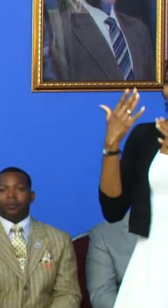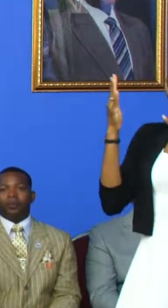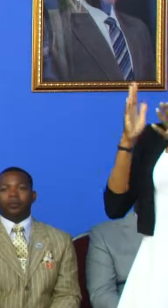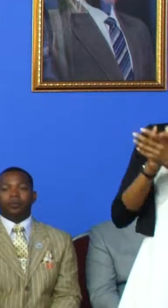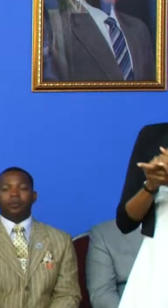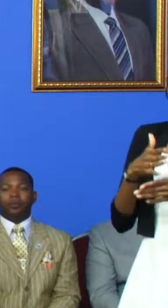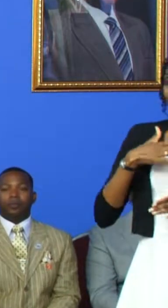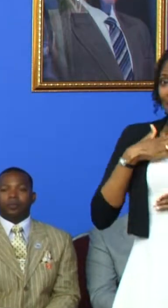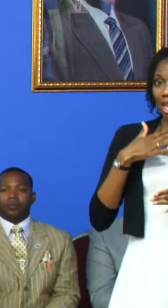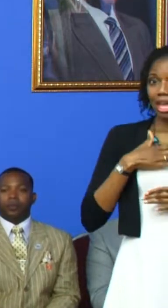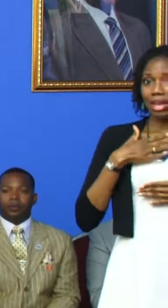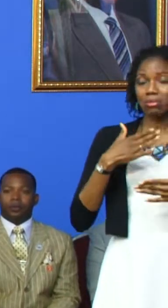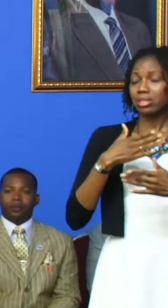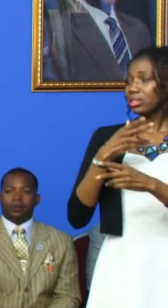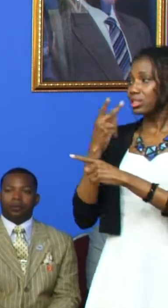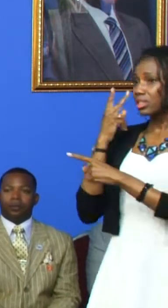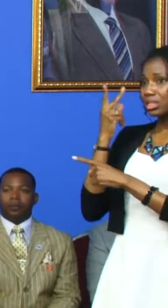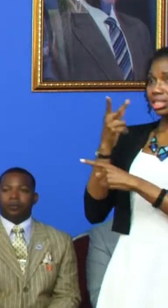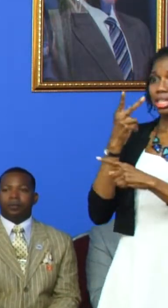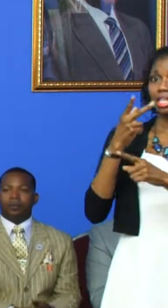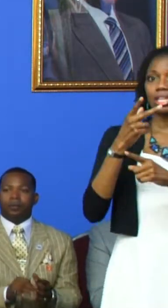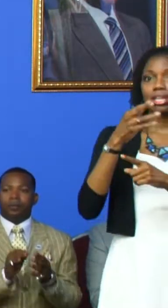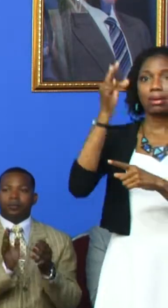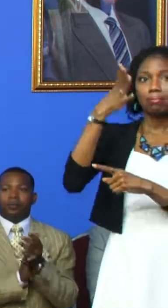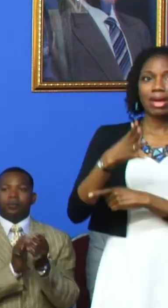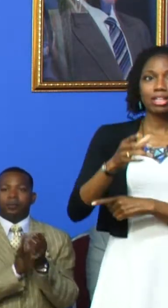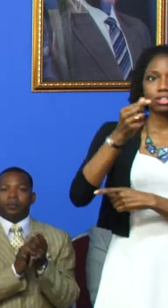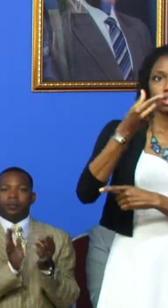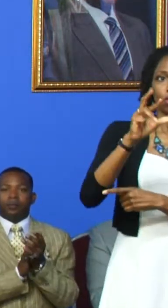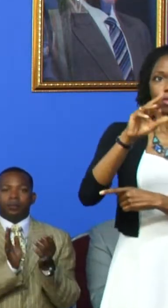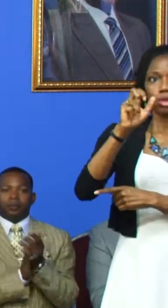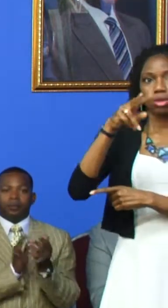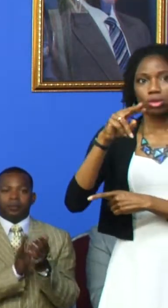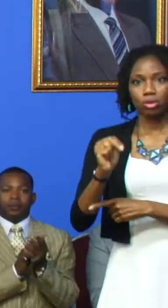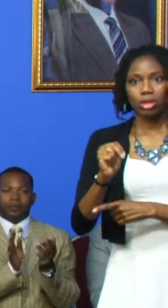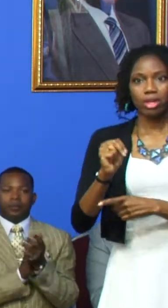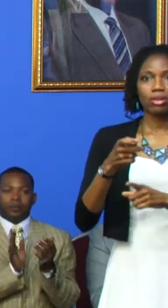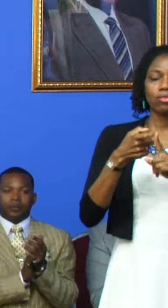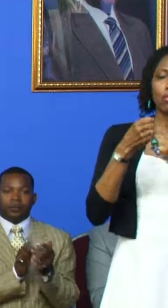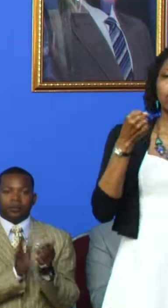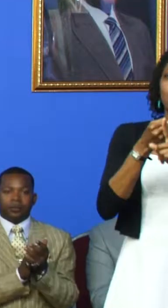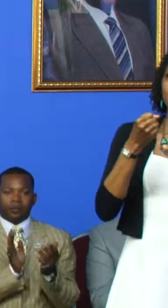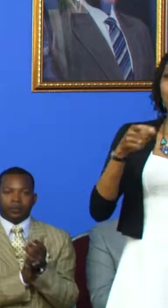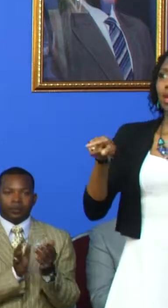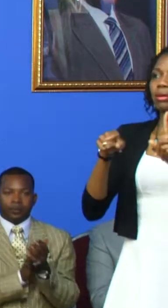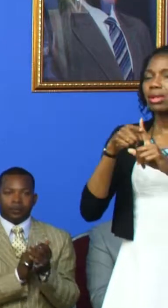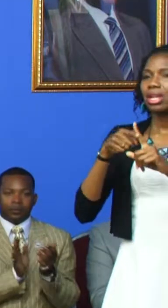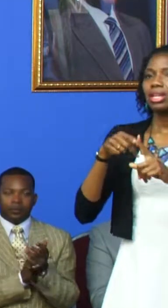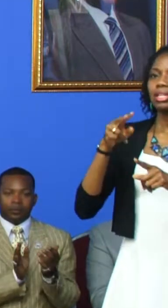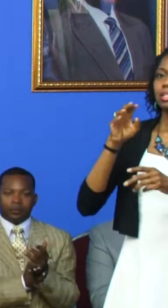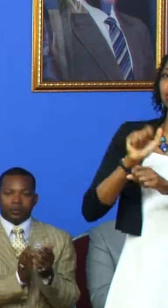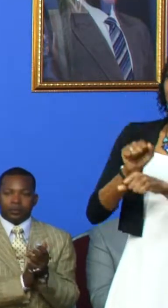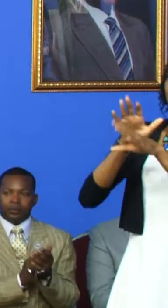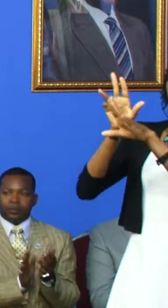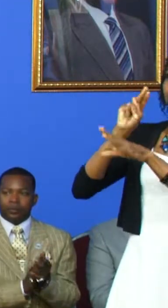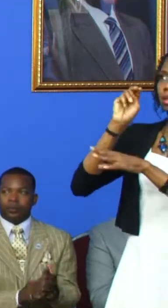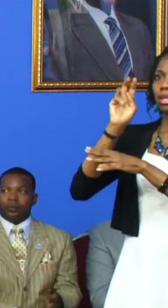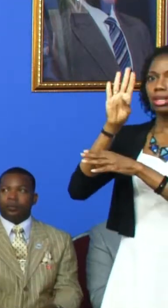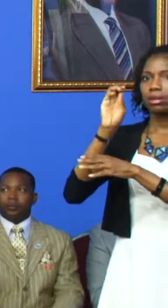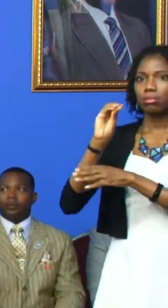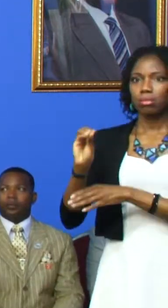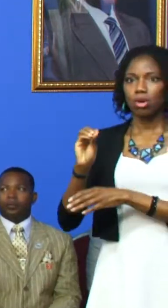Reverend Johnny Green of Impact and Mount Nebo Baptist Church, and of course